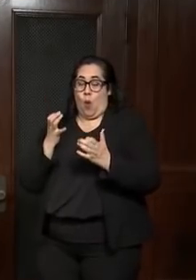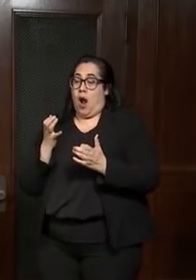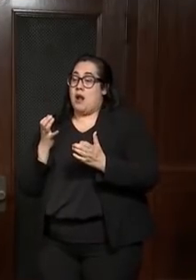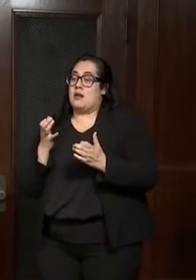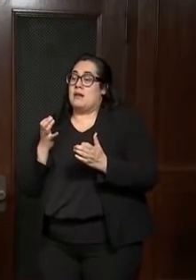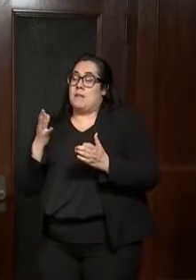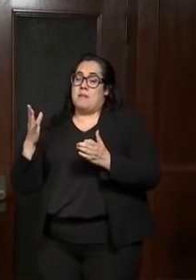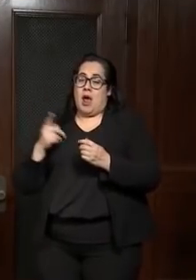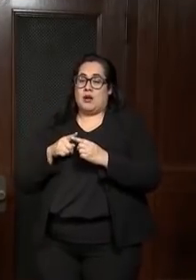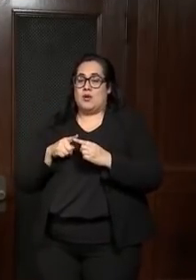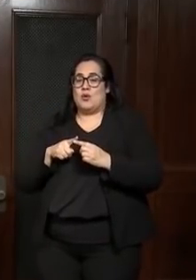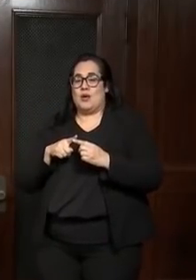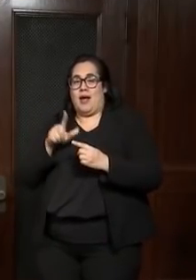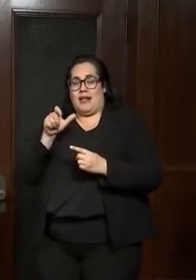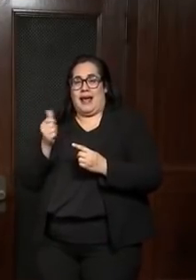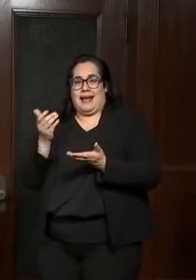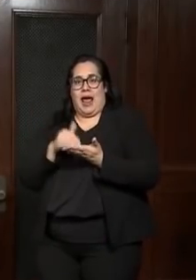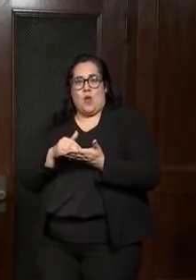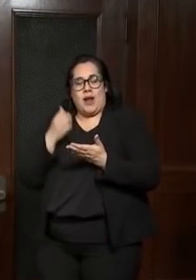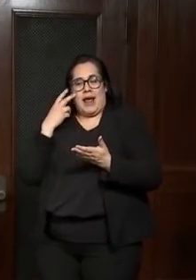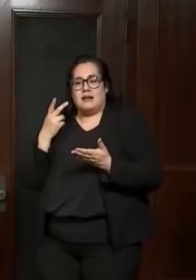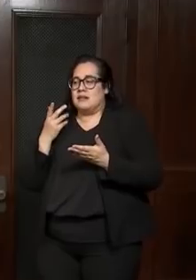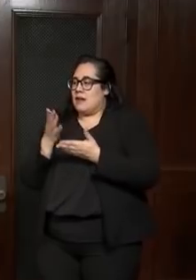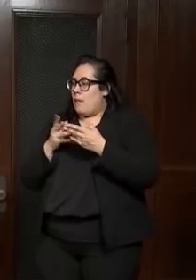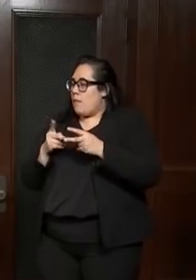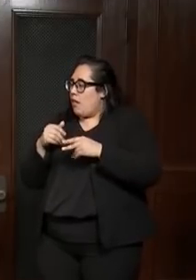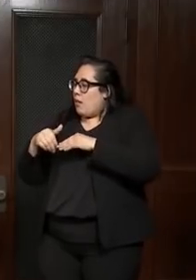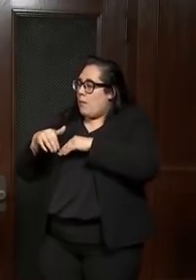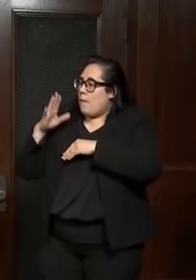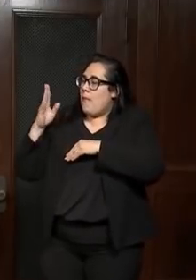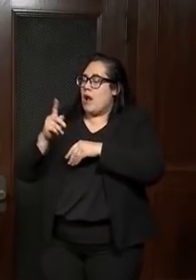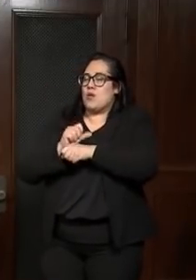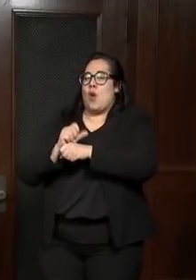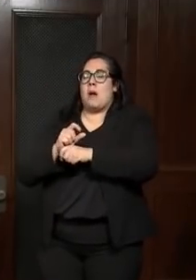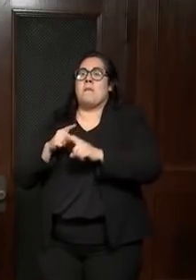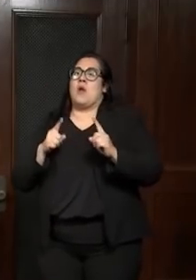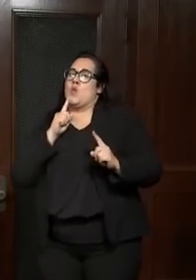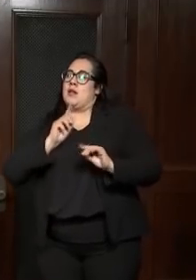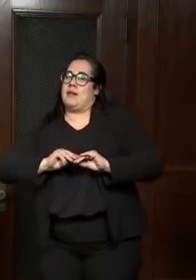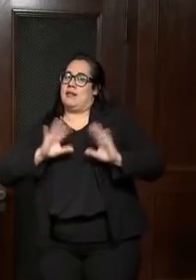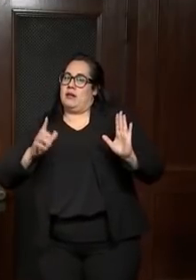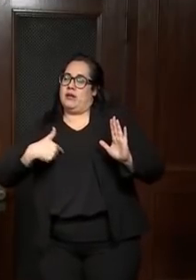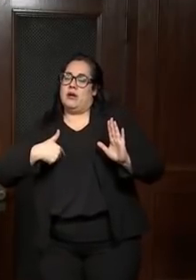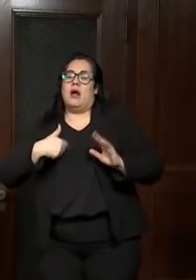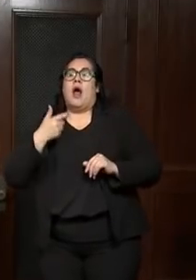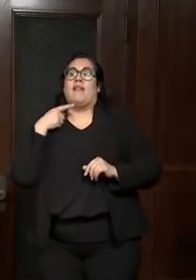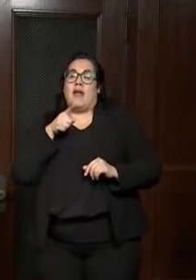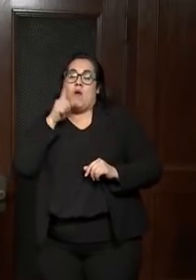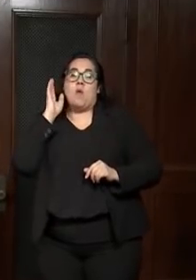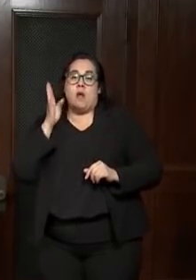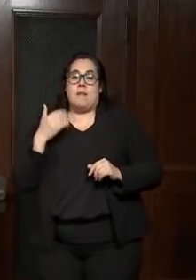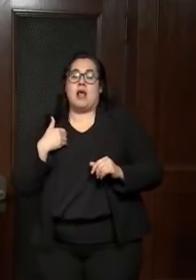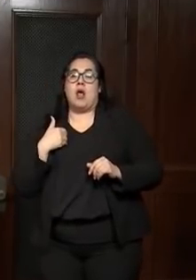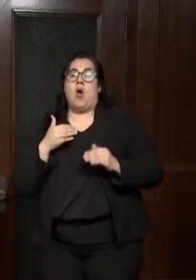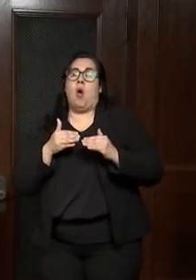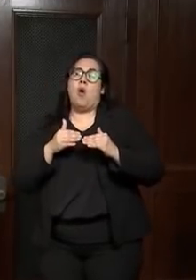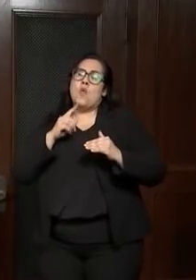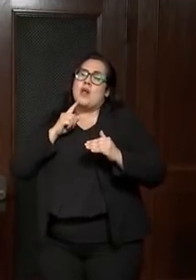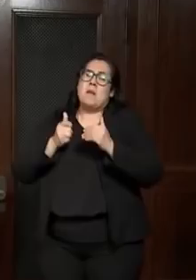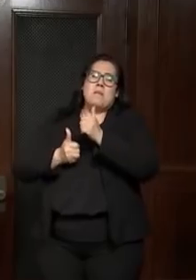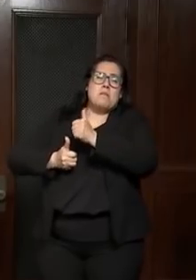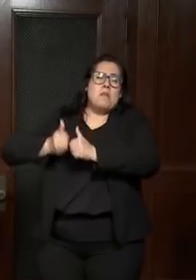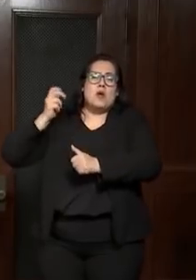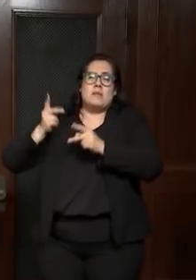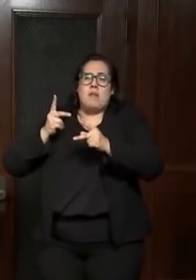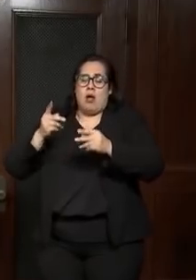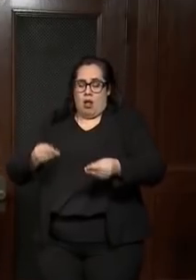just in LA alone where we can return some people potentially to work. But I want to be really clear, there will be the overwhelming majority of folks